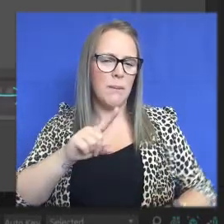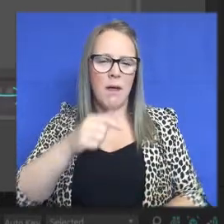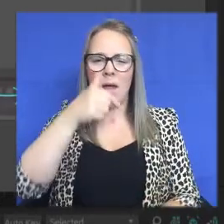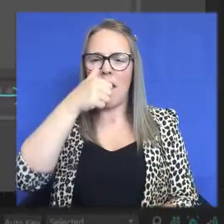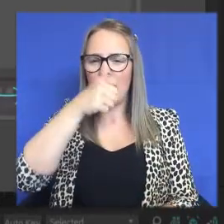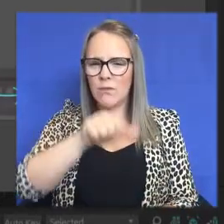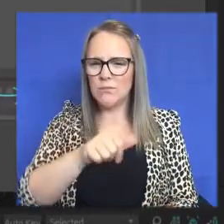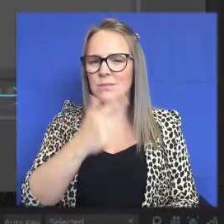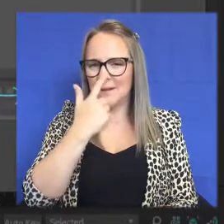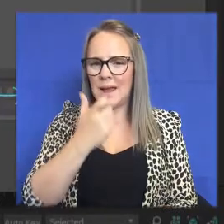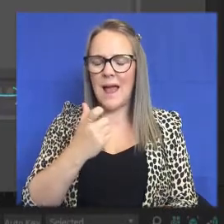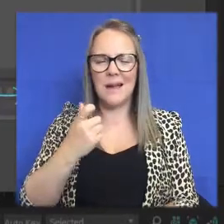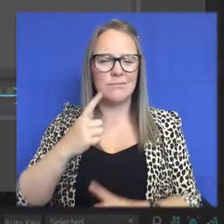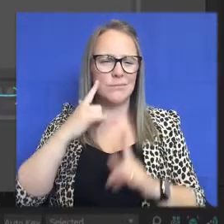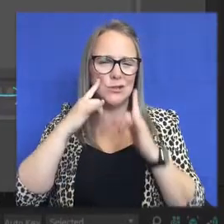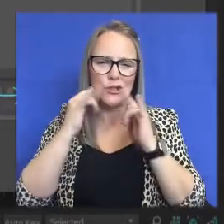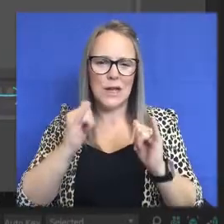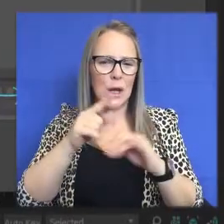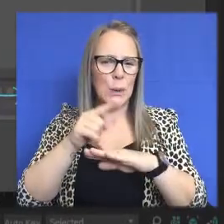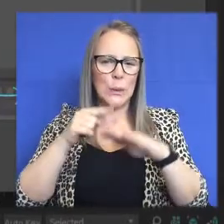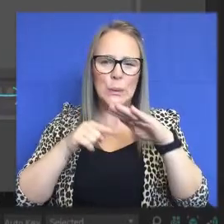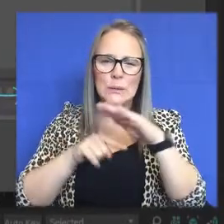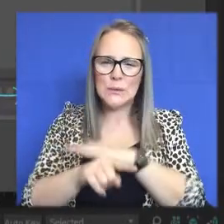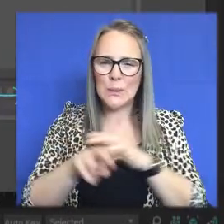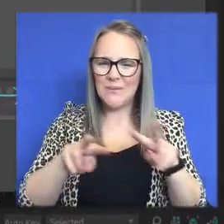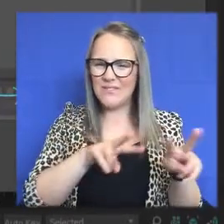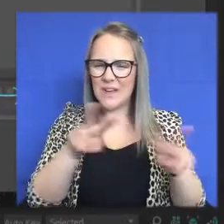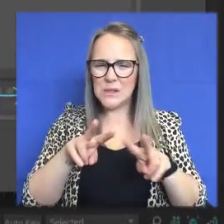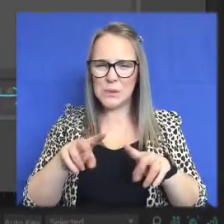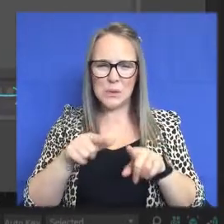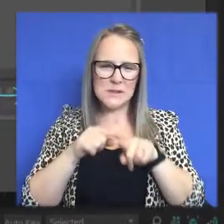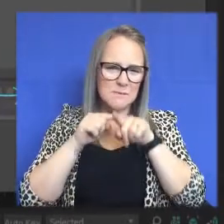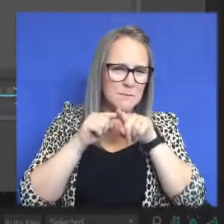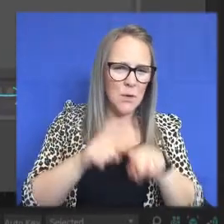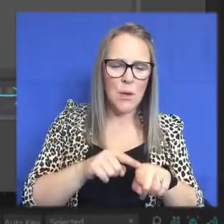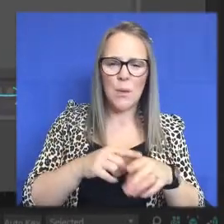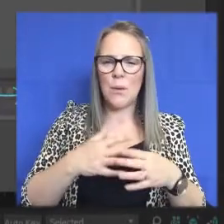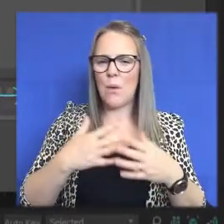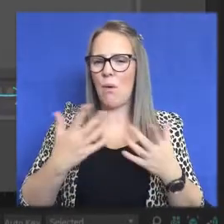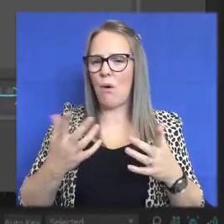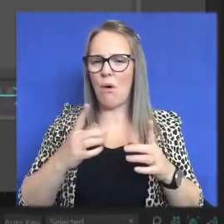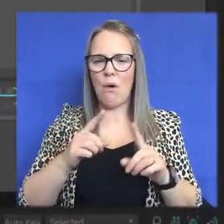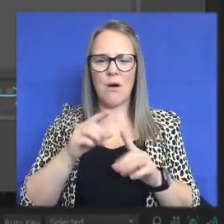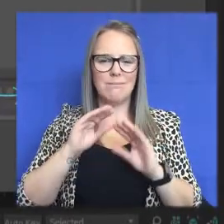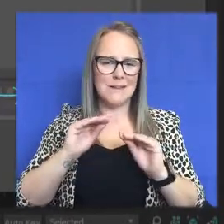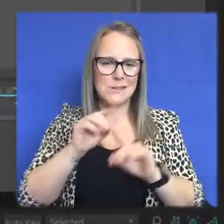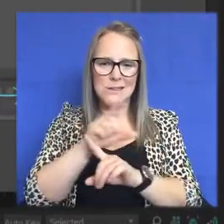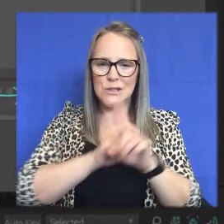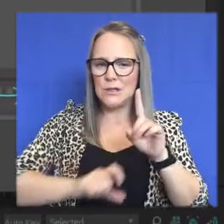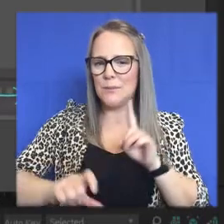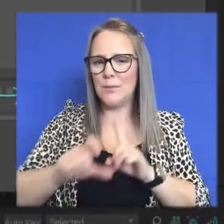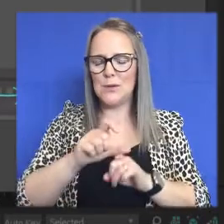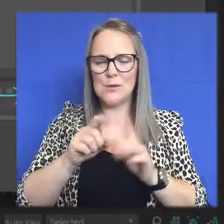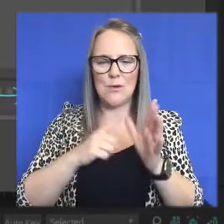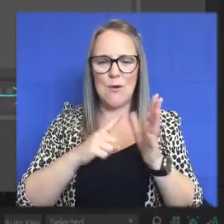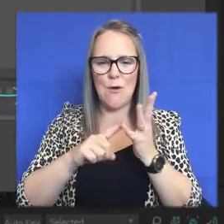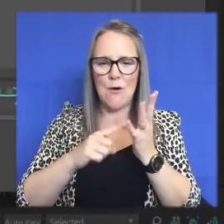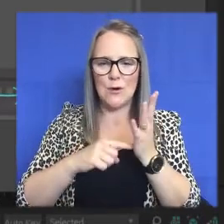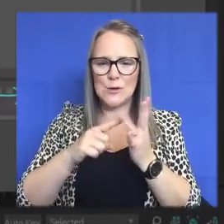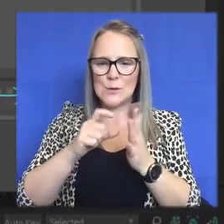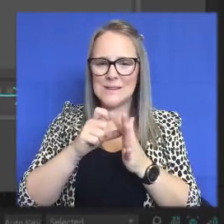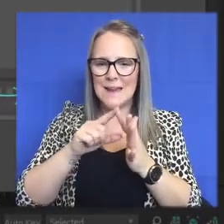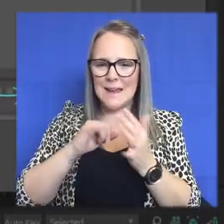you can follow different videos and tutorials from YouTube, the Autodesk educational community, or even